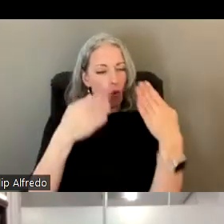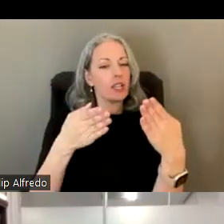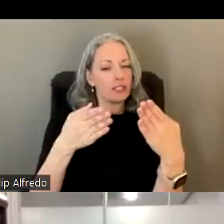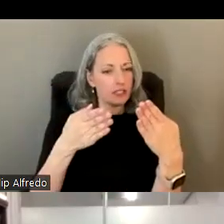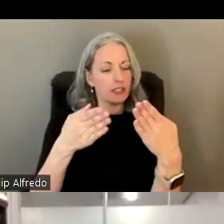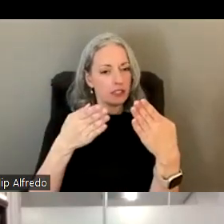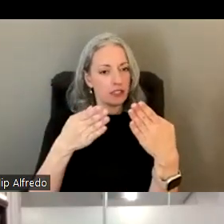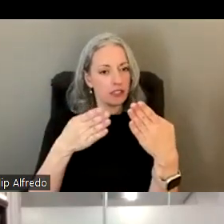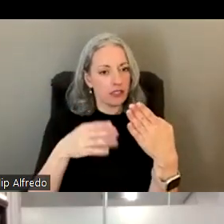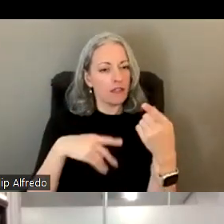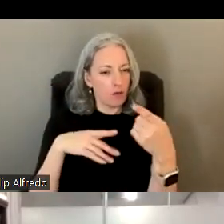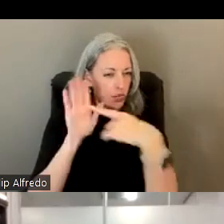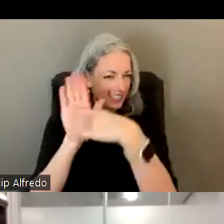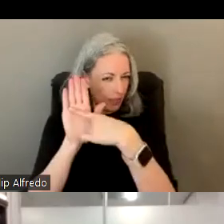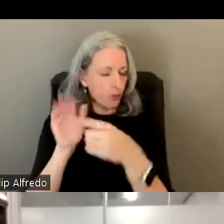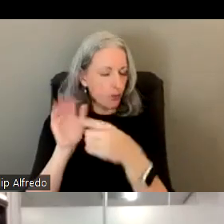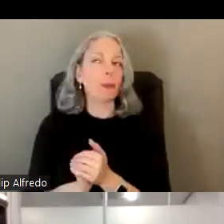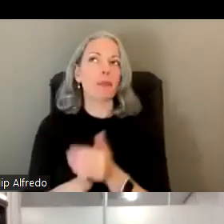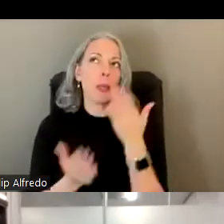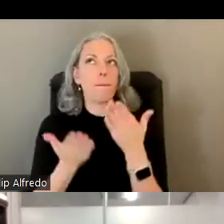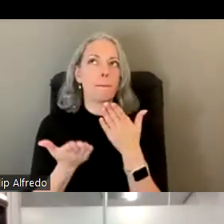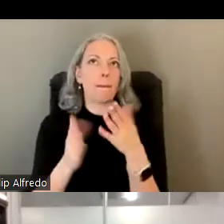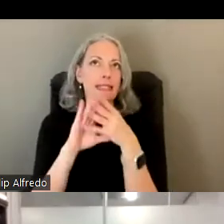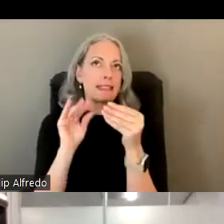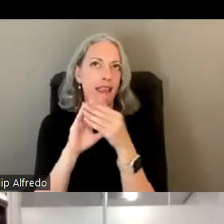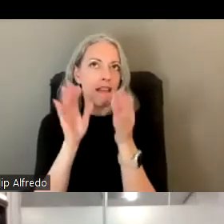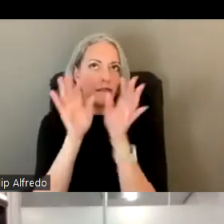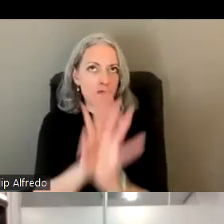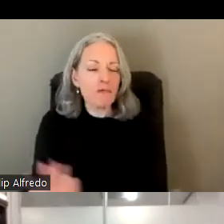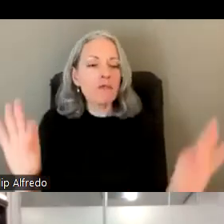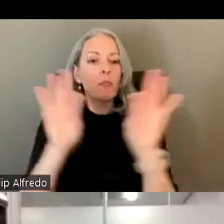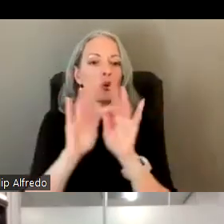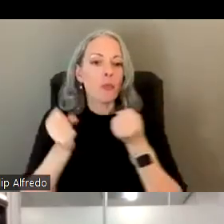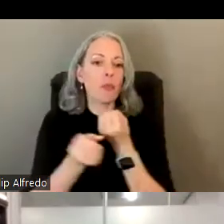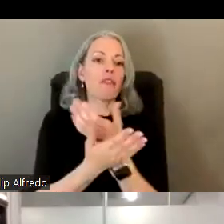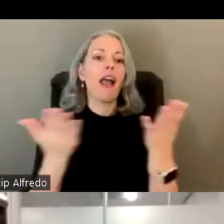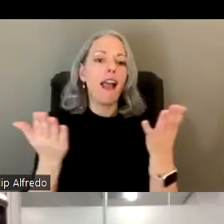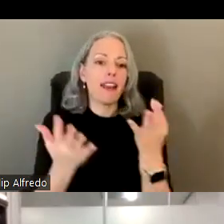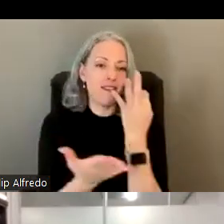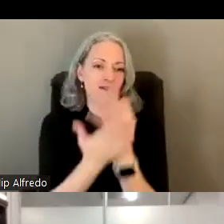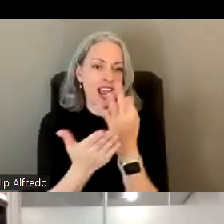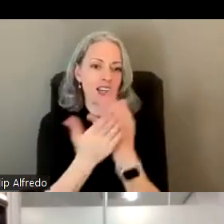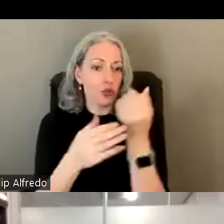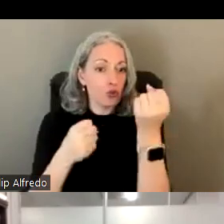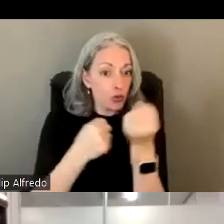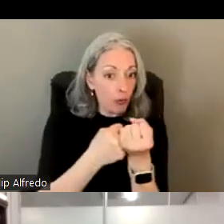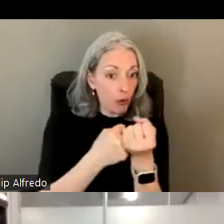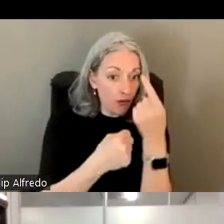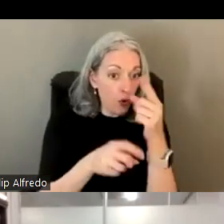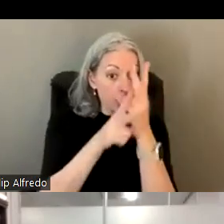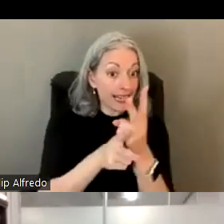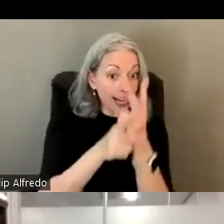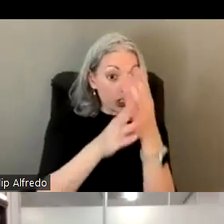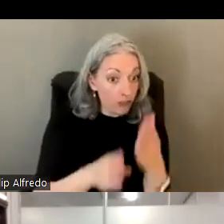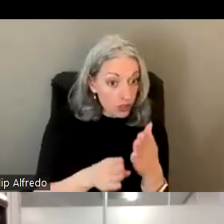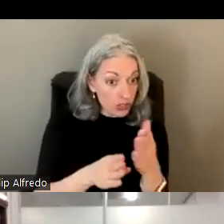So by way of example, we could say it's really important to provide financial support for caregivers,